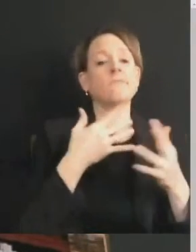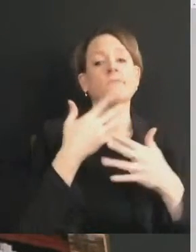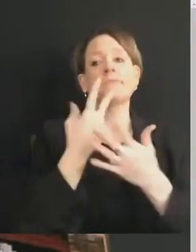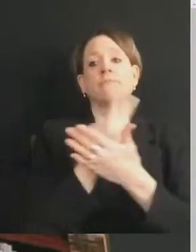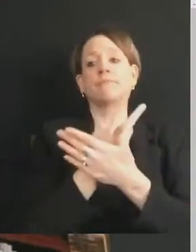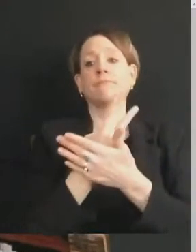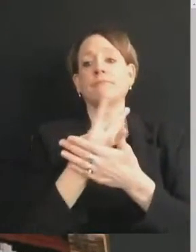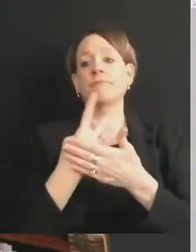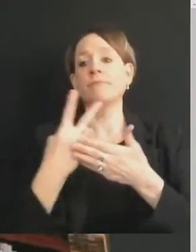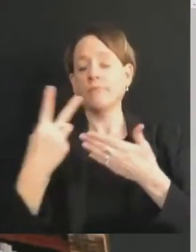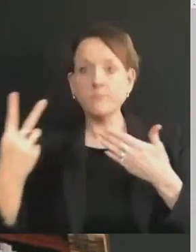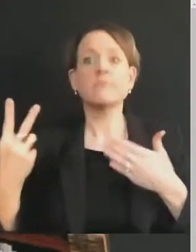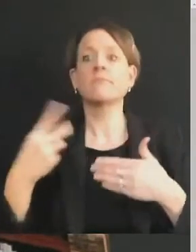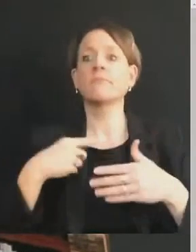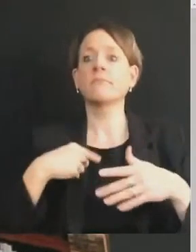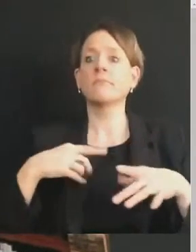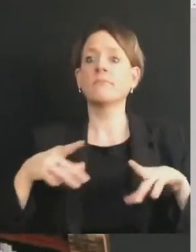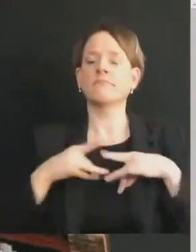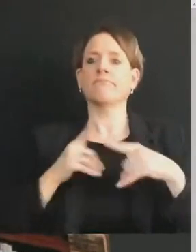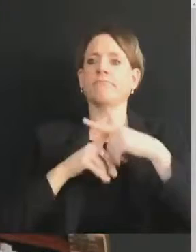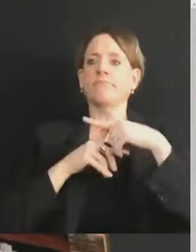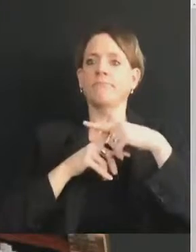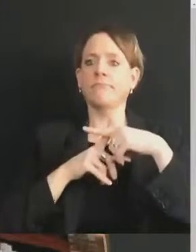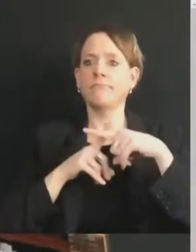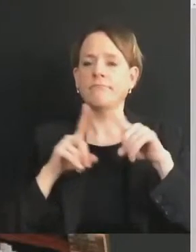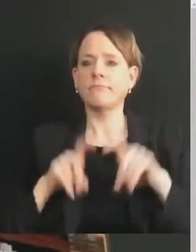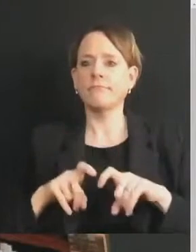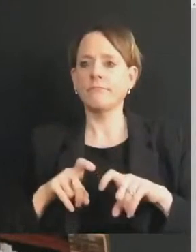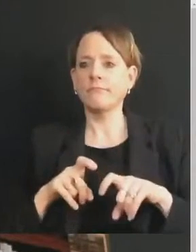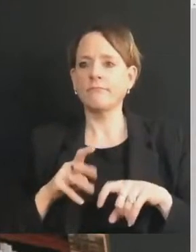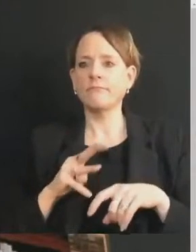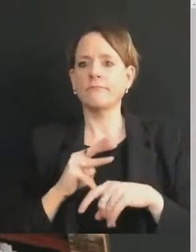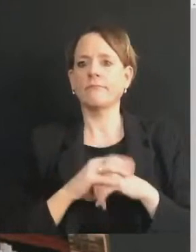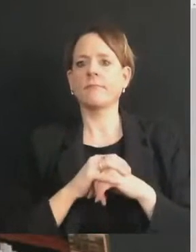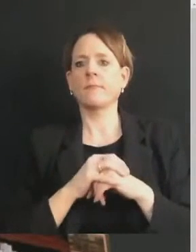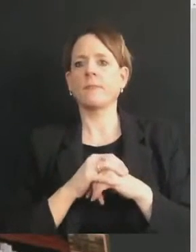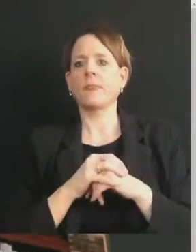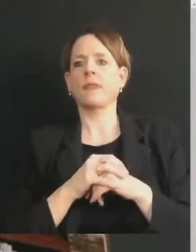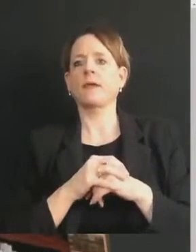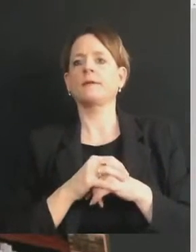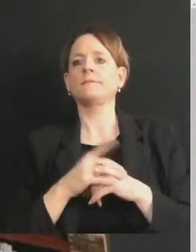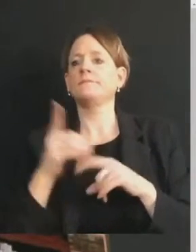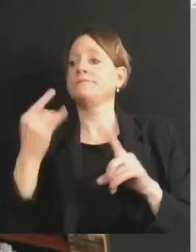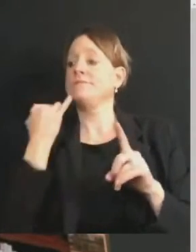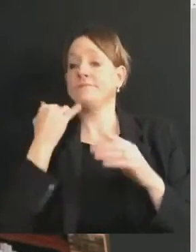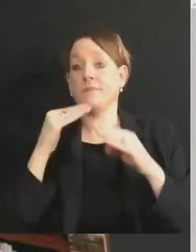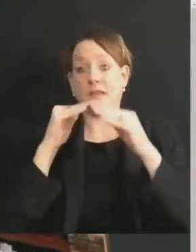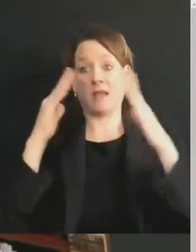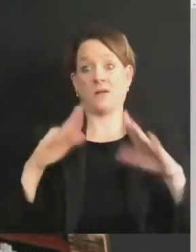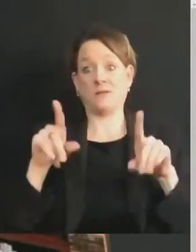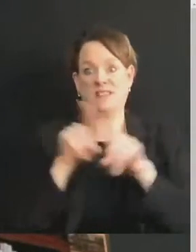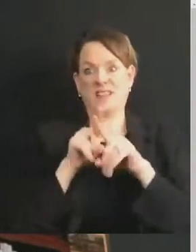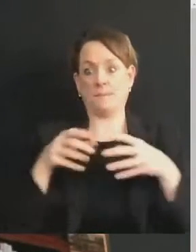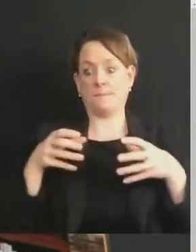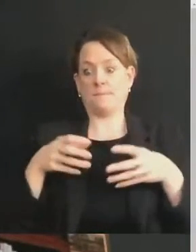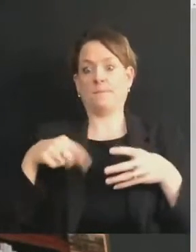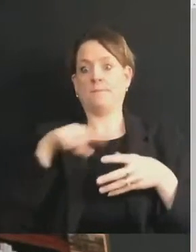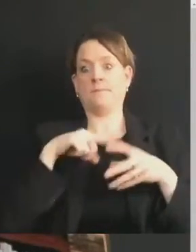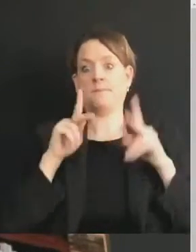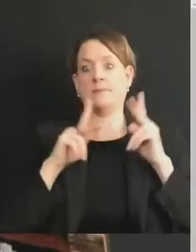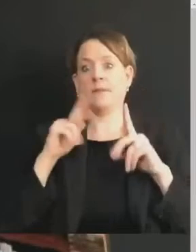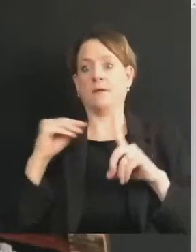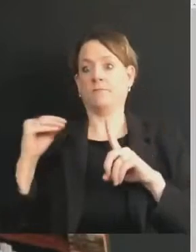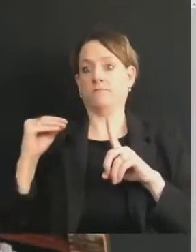close contact, is in the same household as someone who tests positive, we do want them to get tested. But if they test